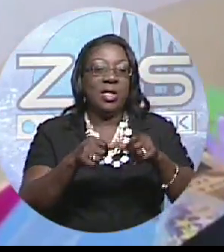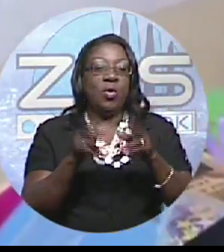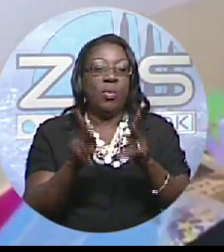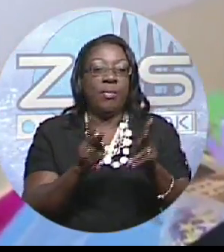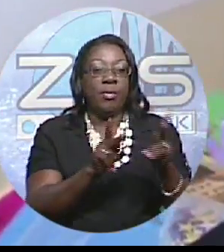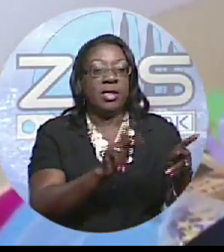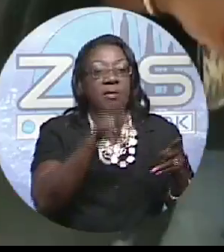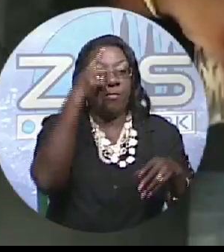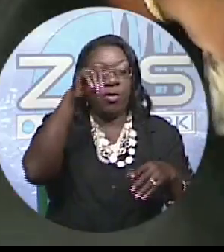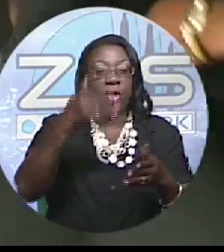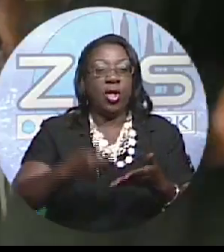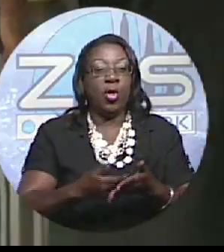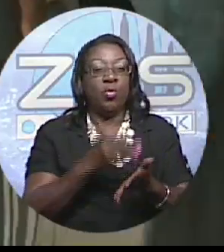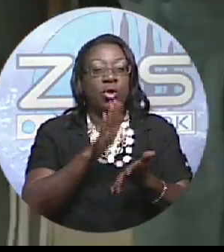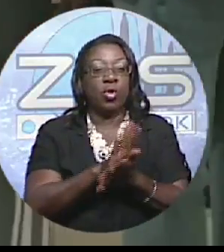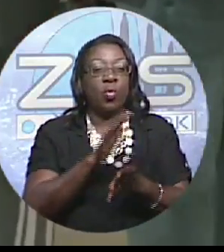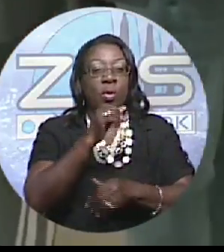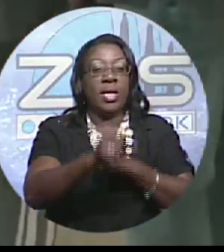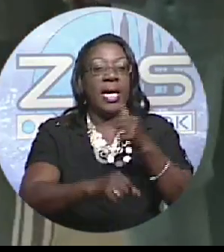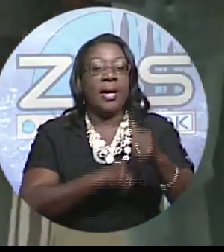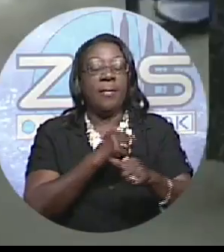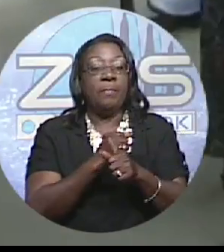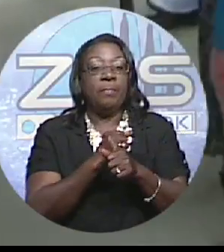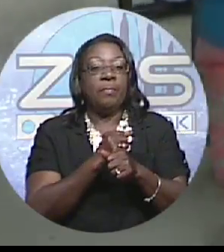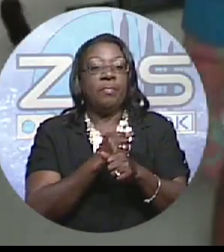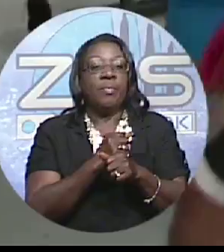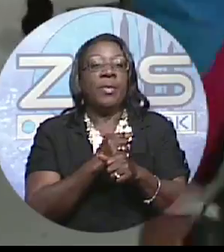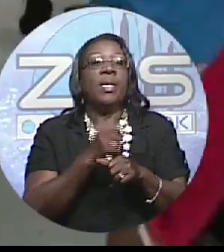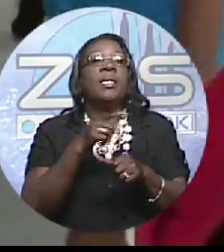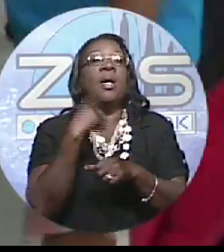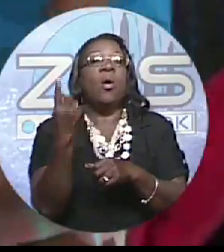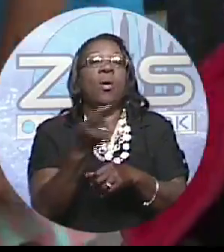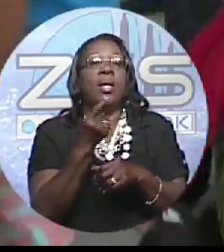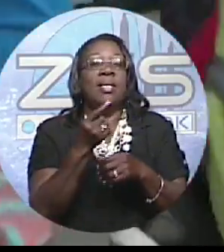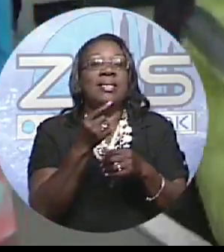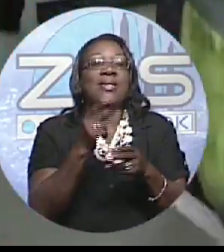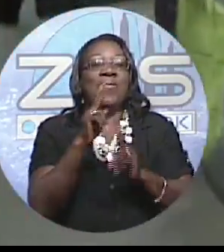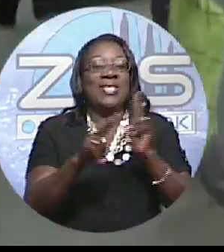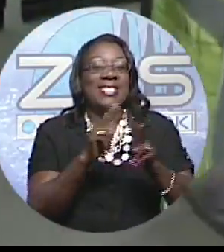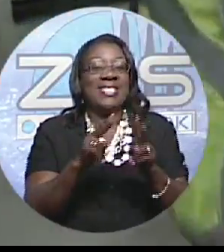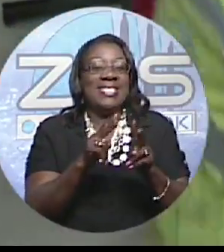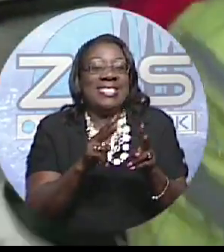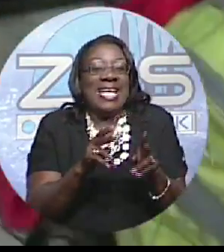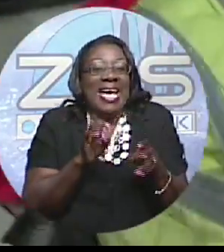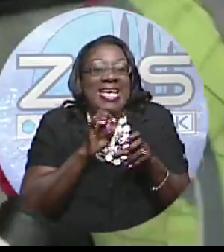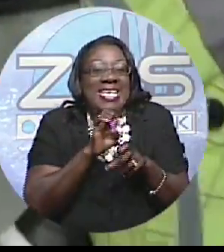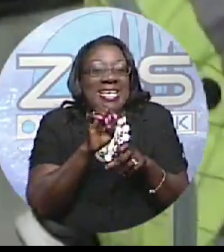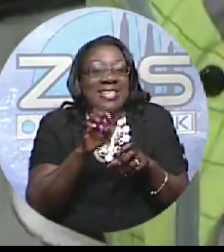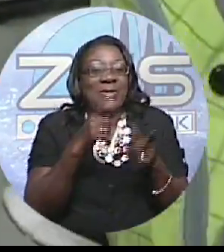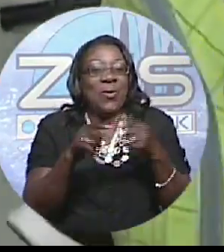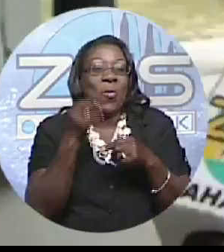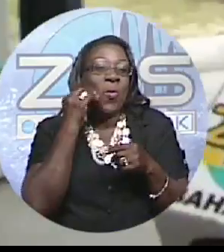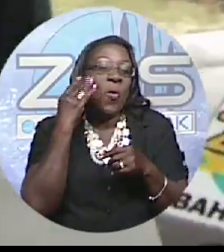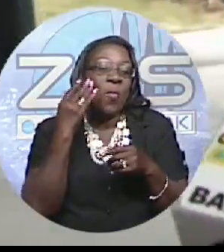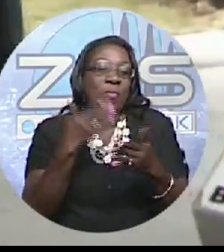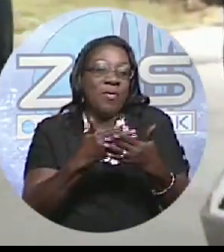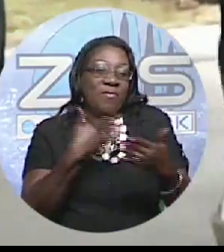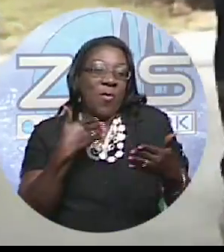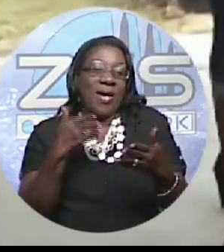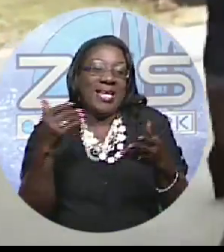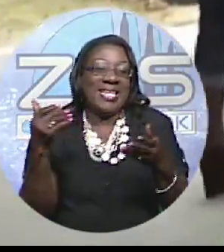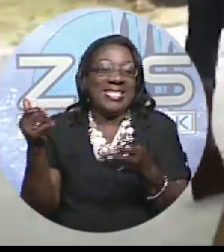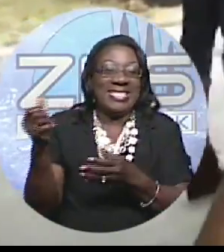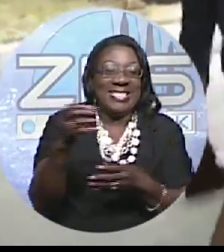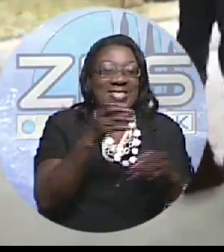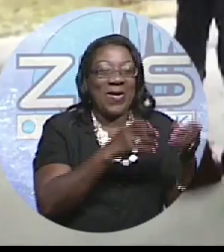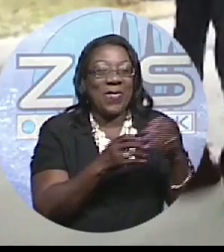year. Meanwhile, Claire and her countrymen are eager to go home, no matter how beautiful the Bahamas is. Yes, but we have to